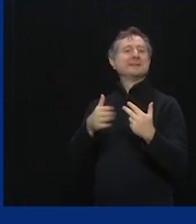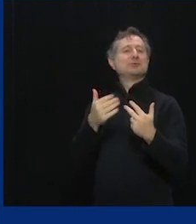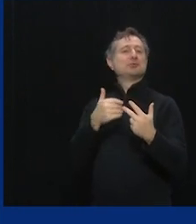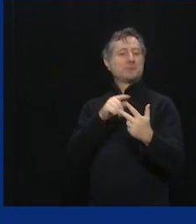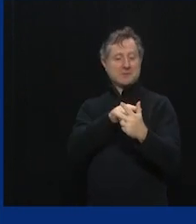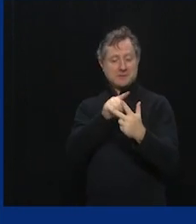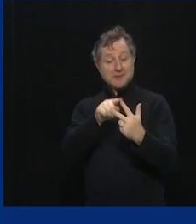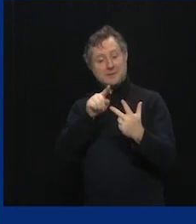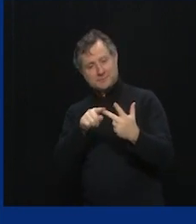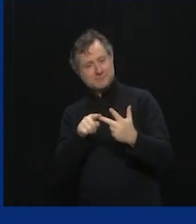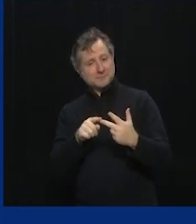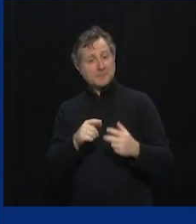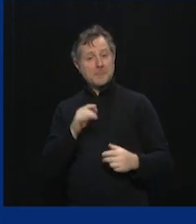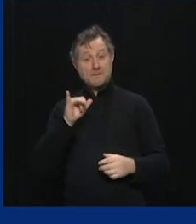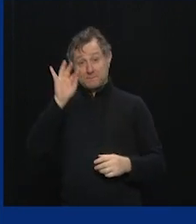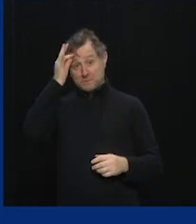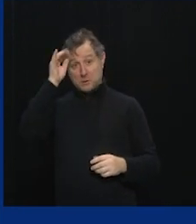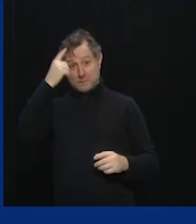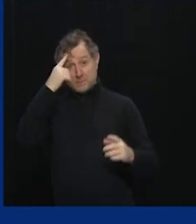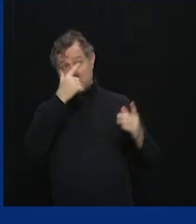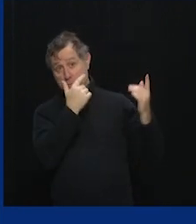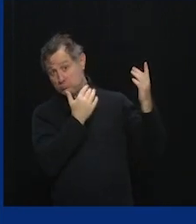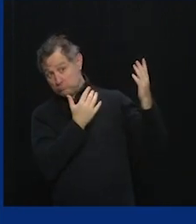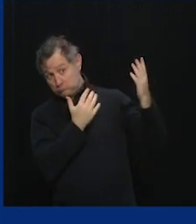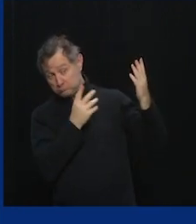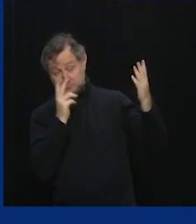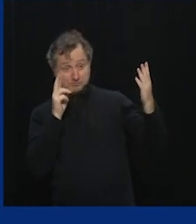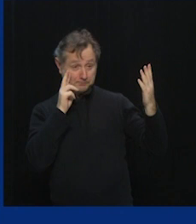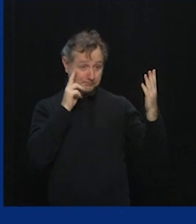But stay tuned, hoping to have very good information on that as soon as possible.